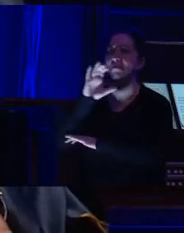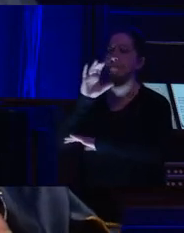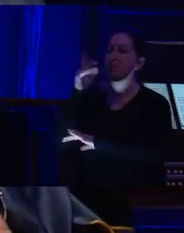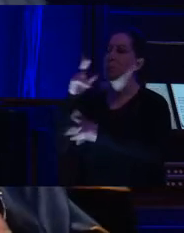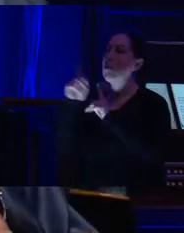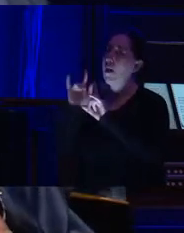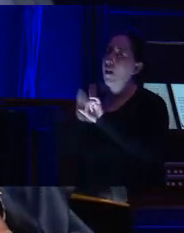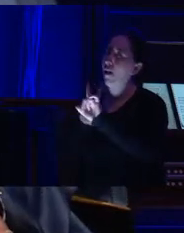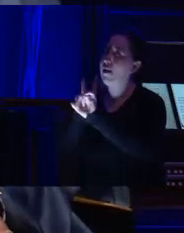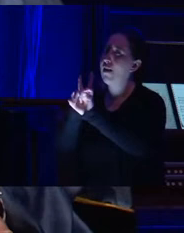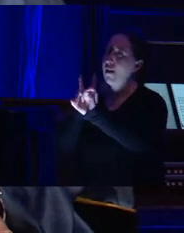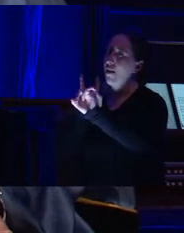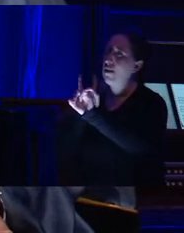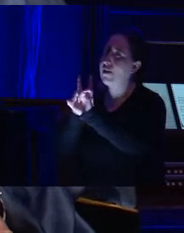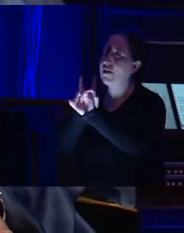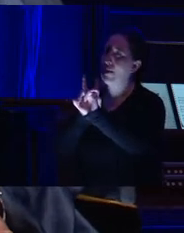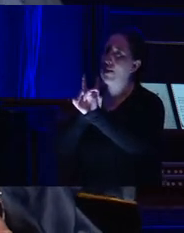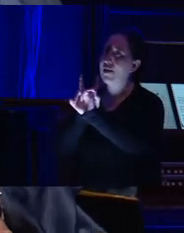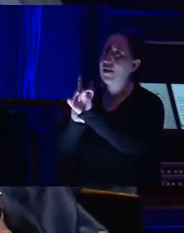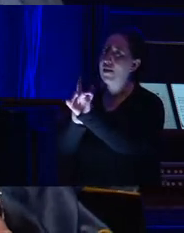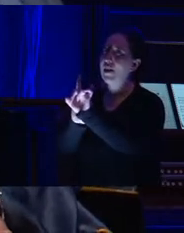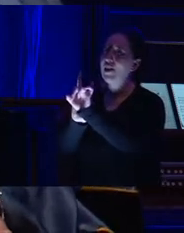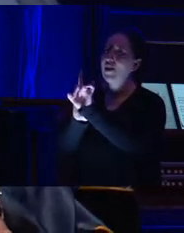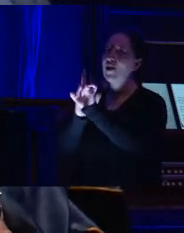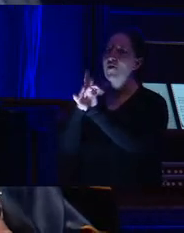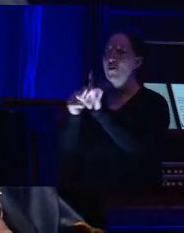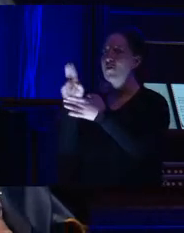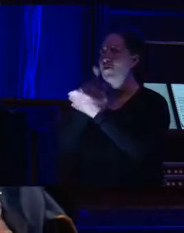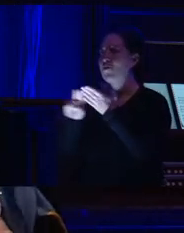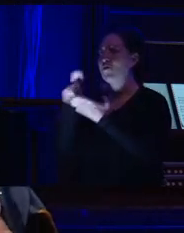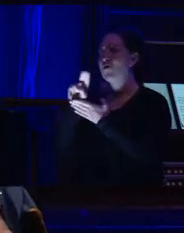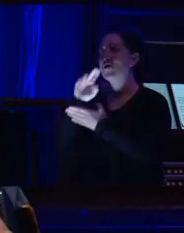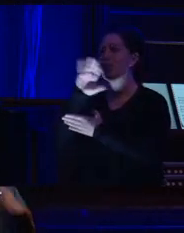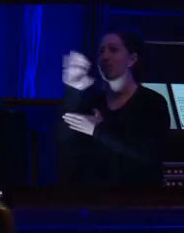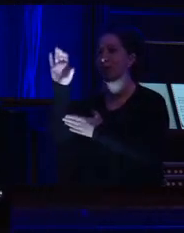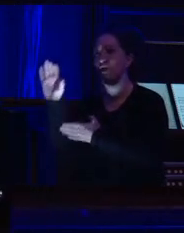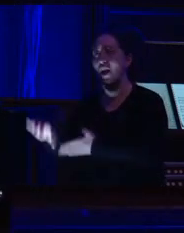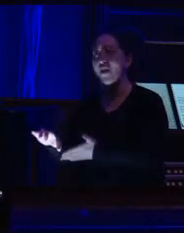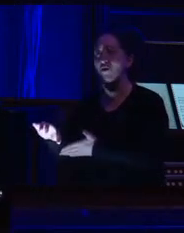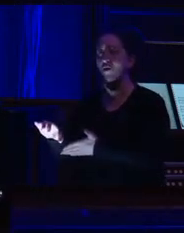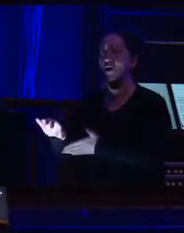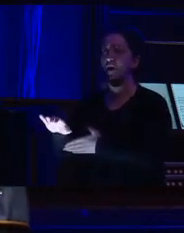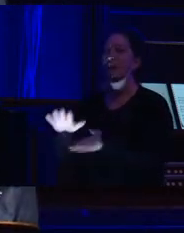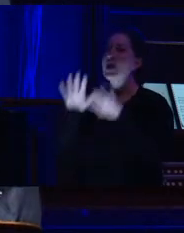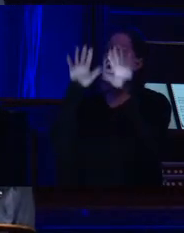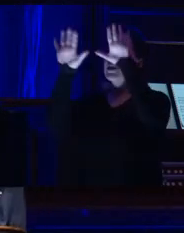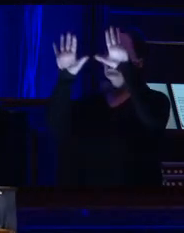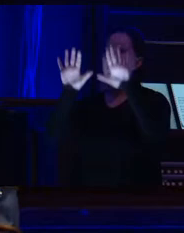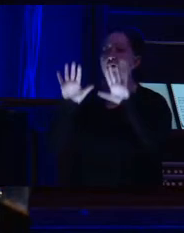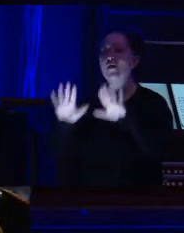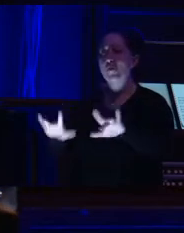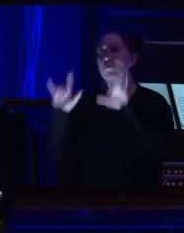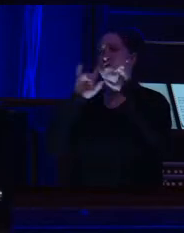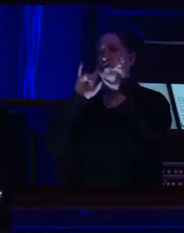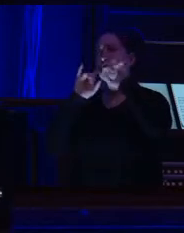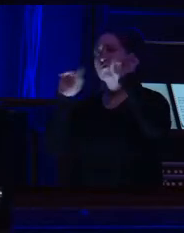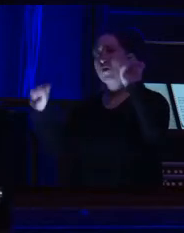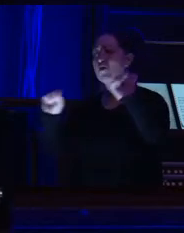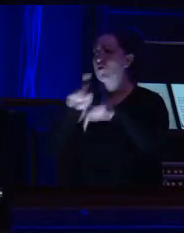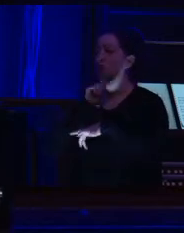President Emerita of the University of Chicago. An exceptional president and a